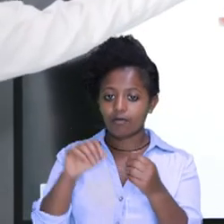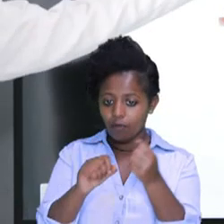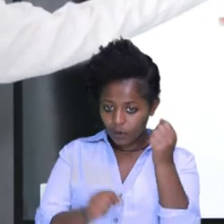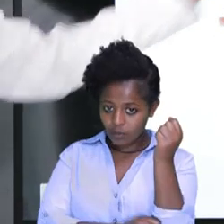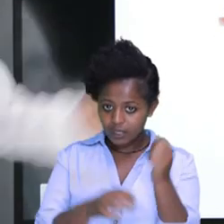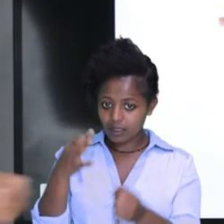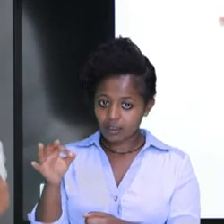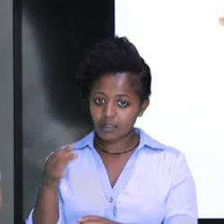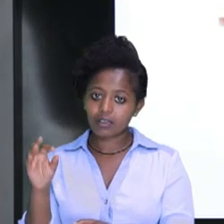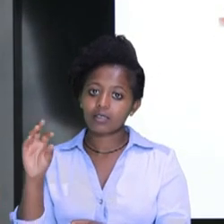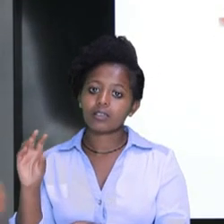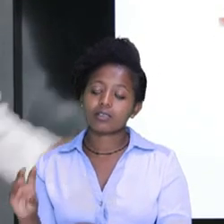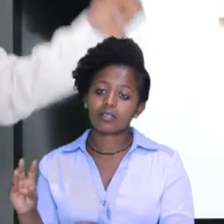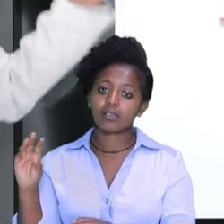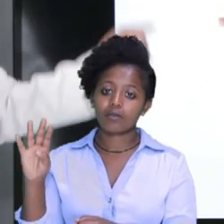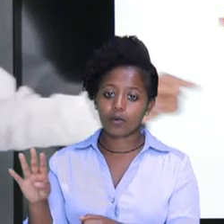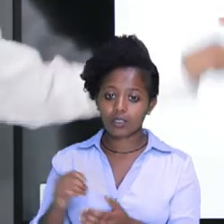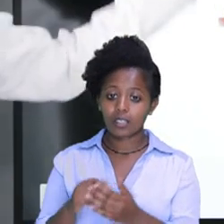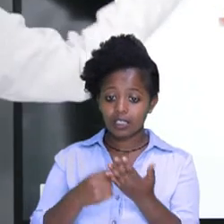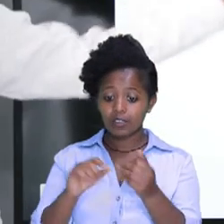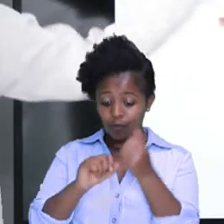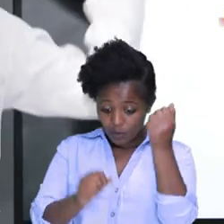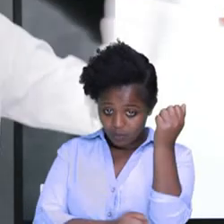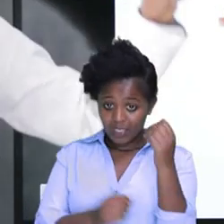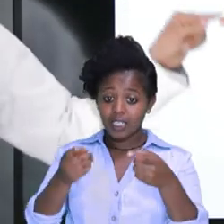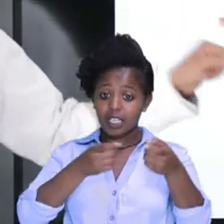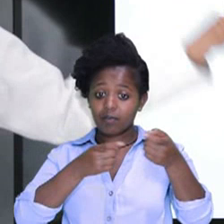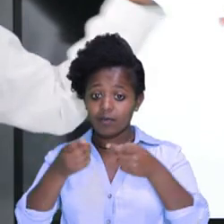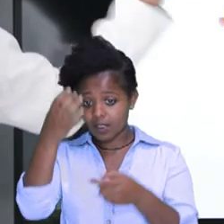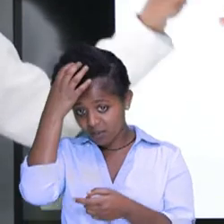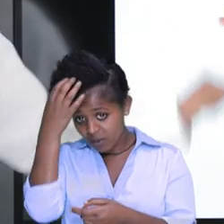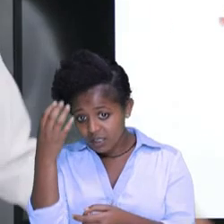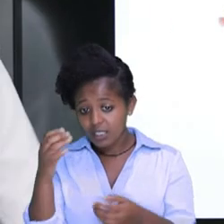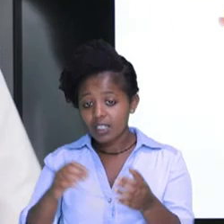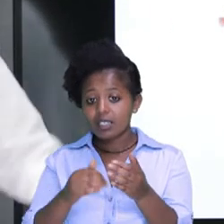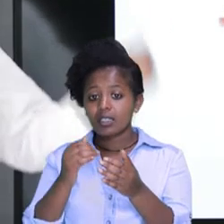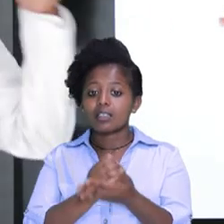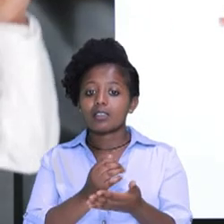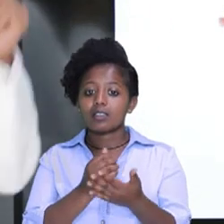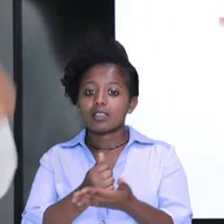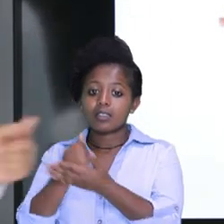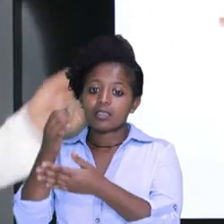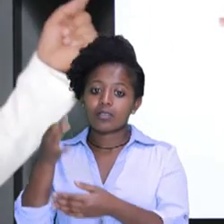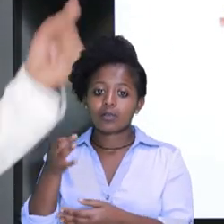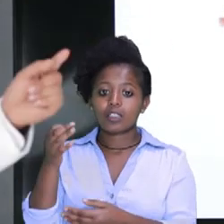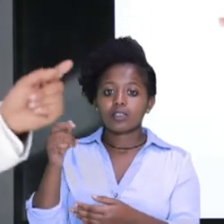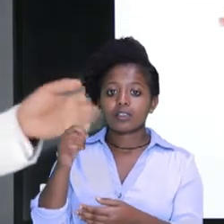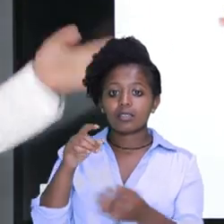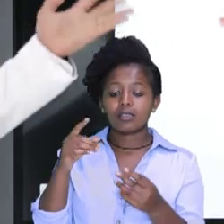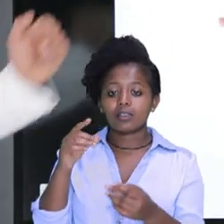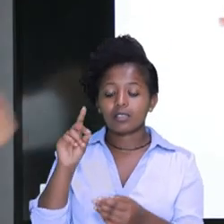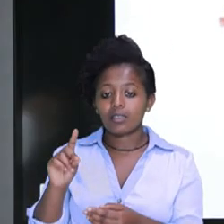in 1964. It formed a government in exile and carried on guerrilla war